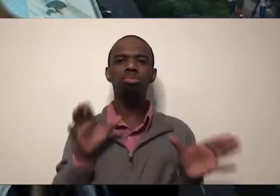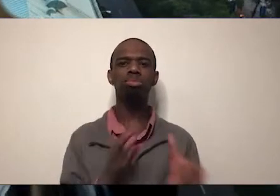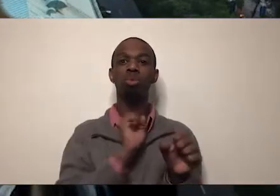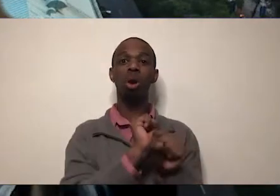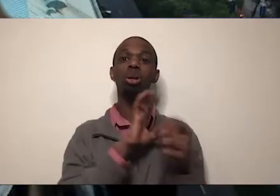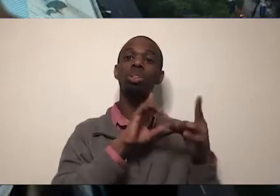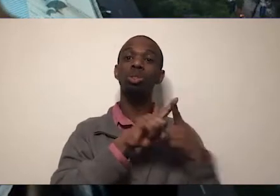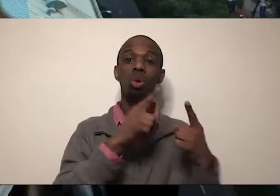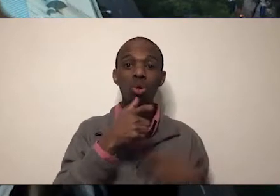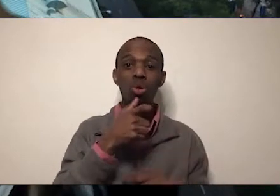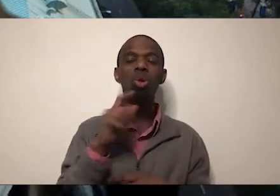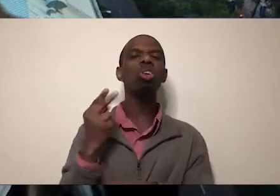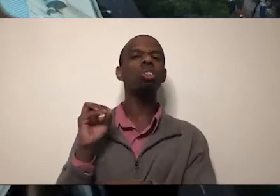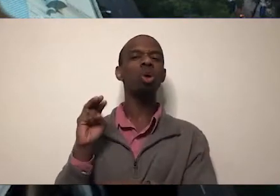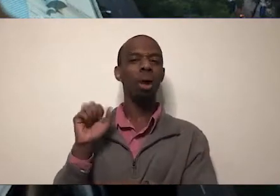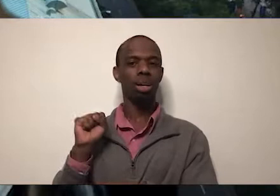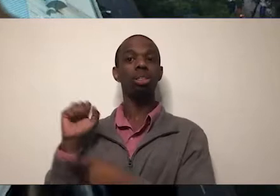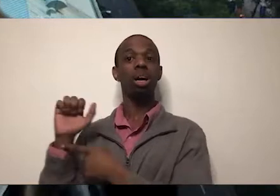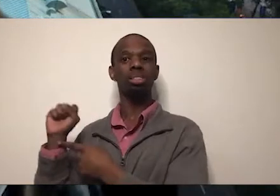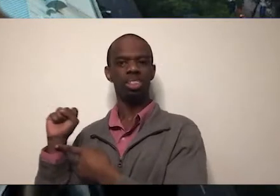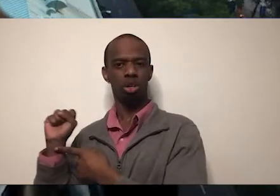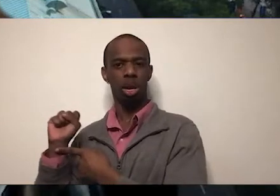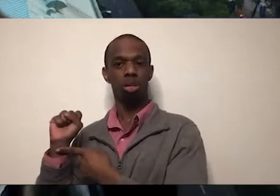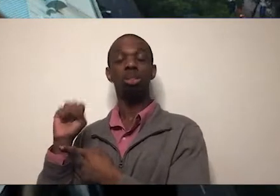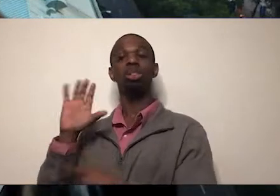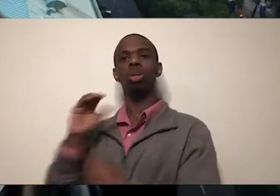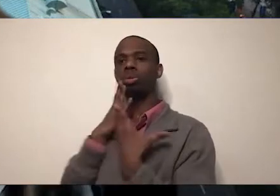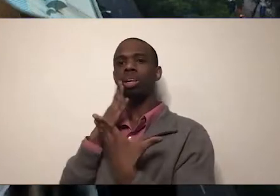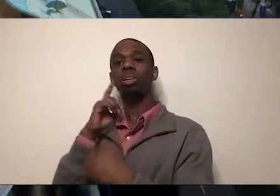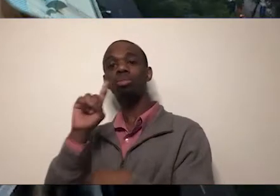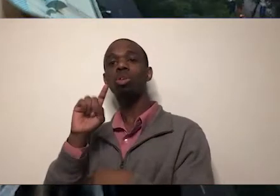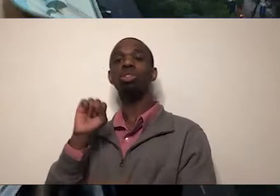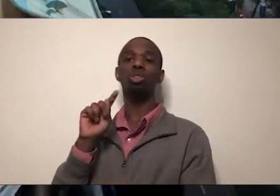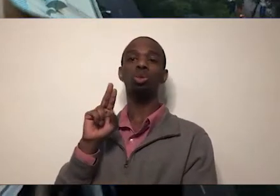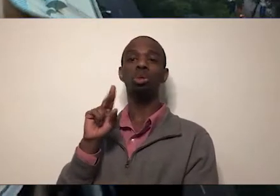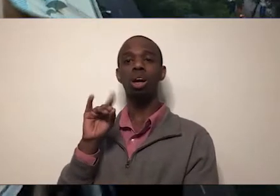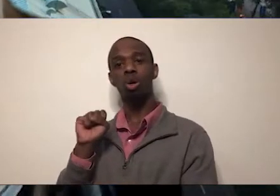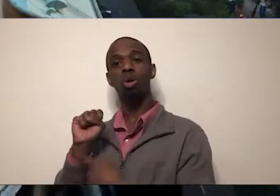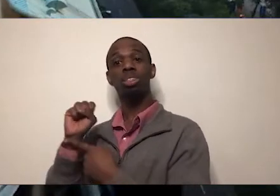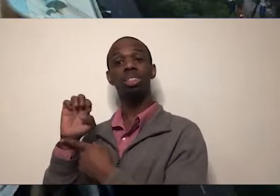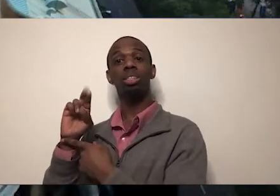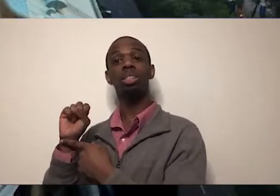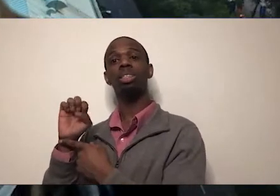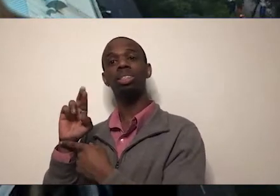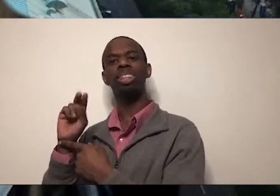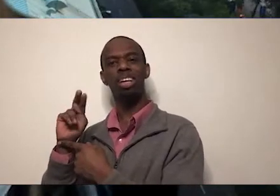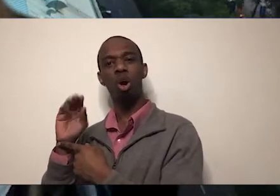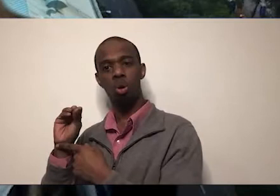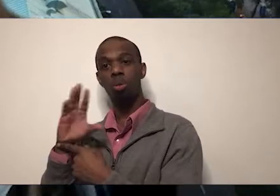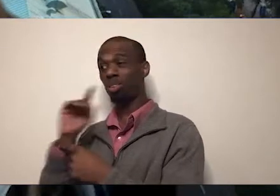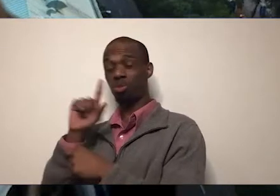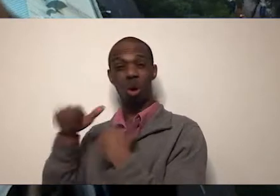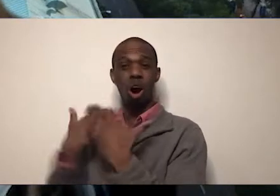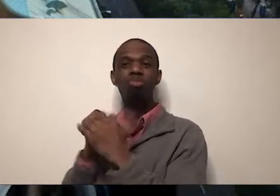your inspiration and hard work on both the exhibit and this event series. I'm really pleased to be here tonight on behalf of the